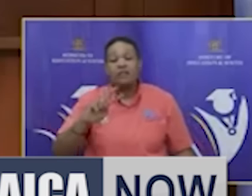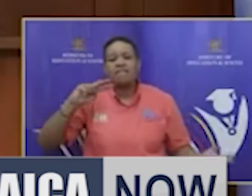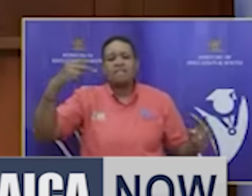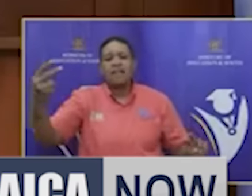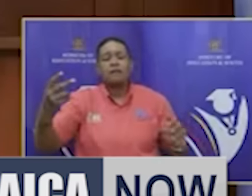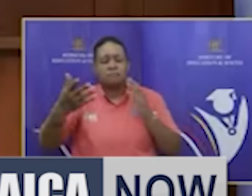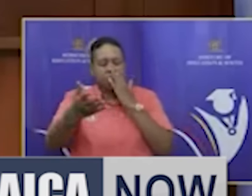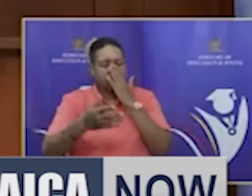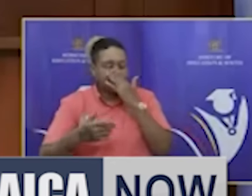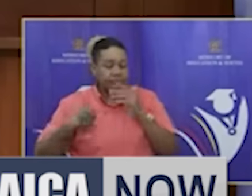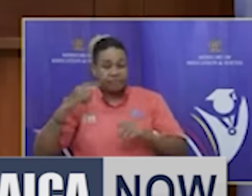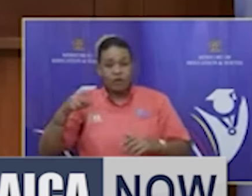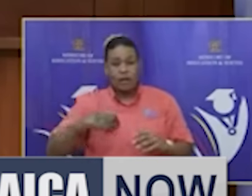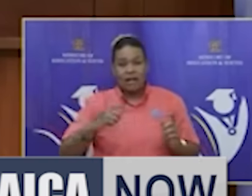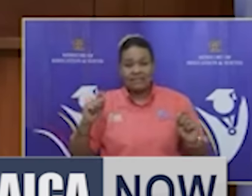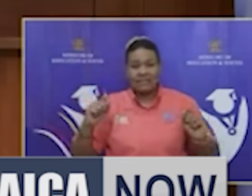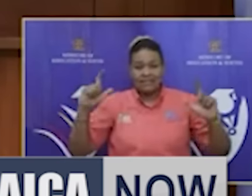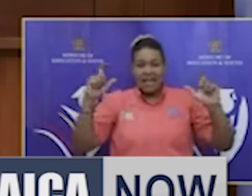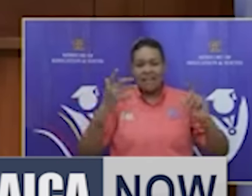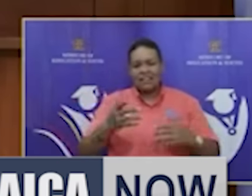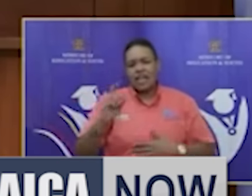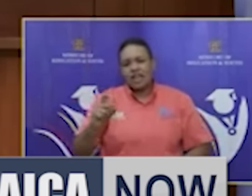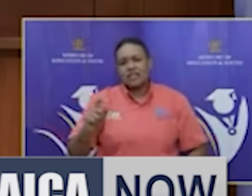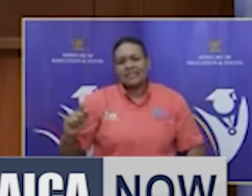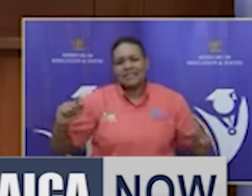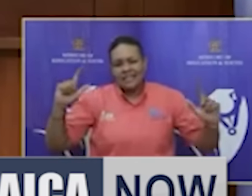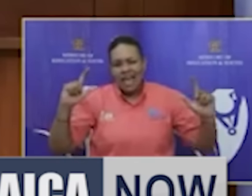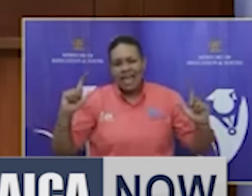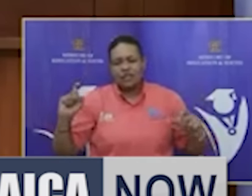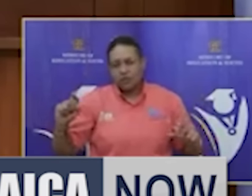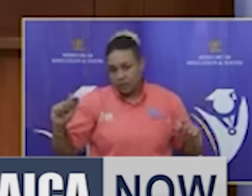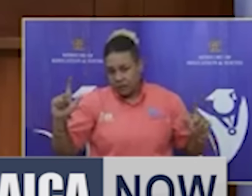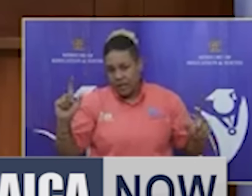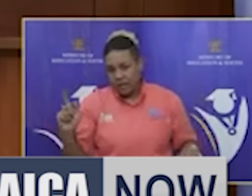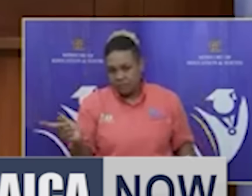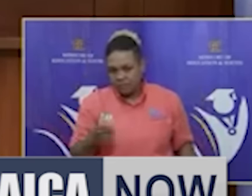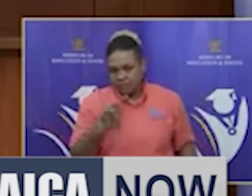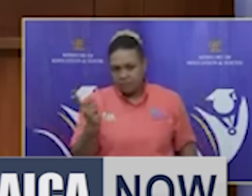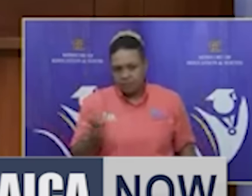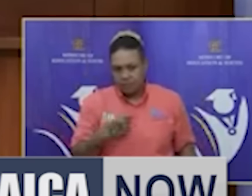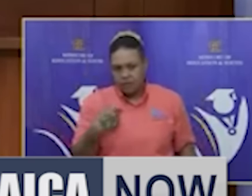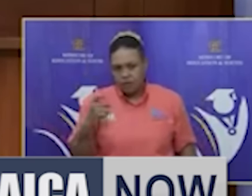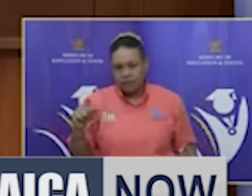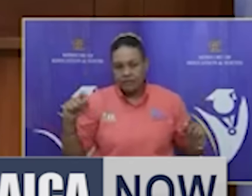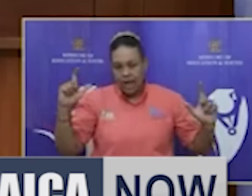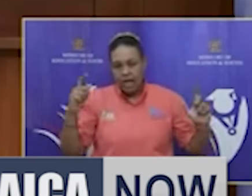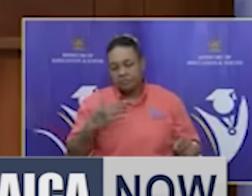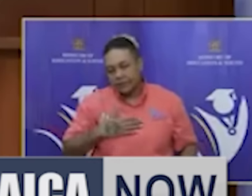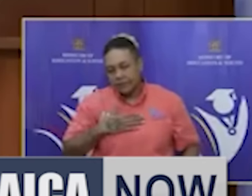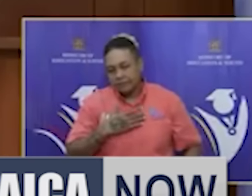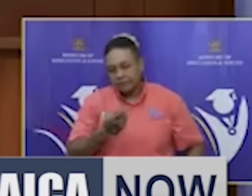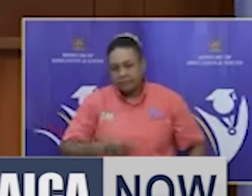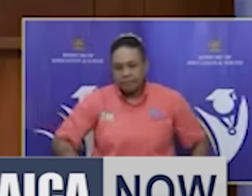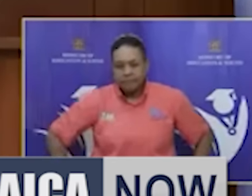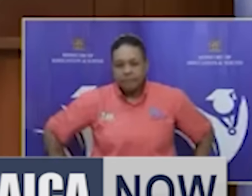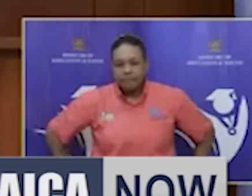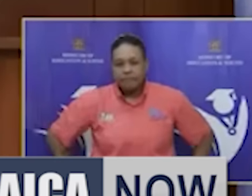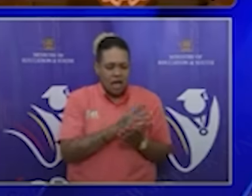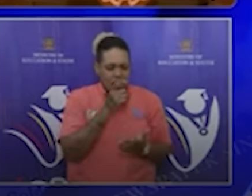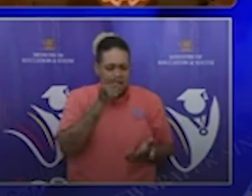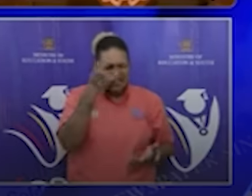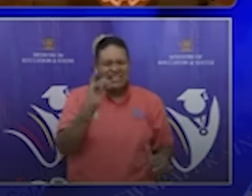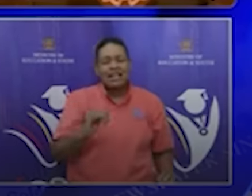end. The announcement came from Education Transformation Oversight Committee Chairman Dr. Adrian Stokes during a news conference at Jamaica House on